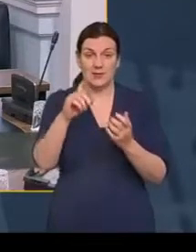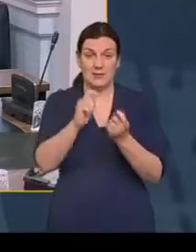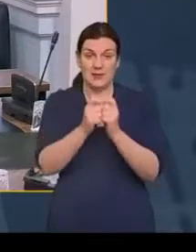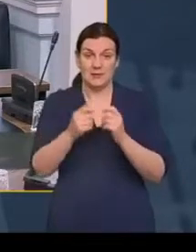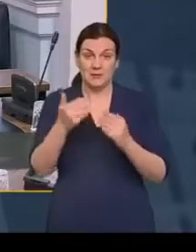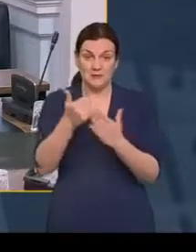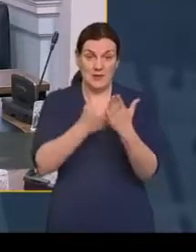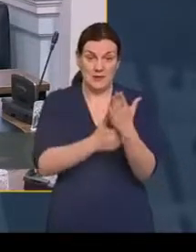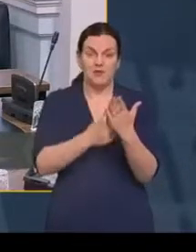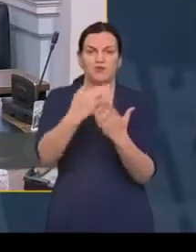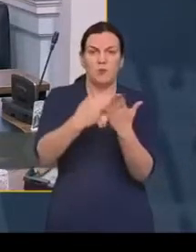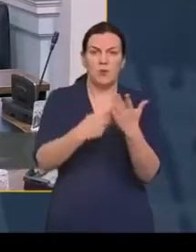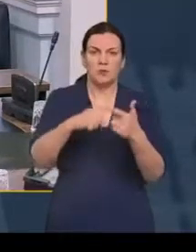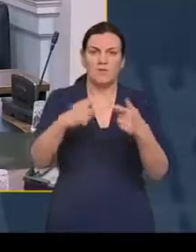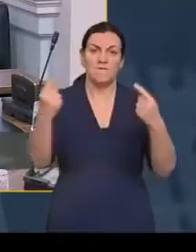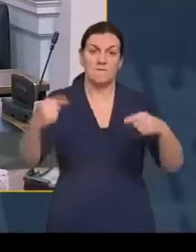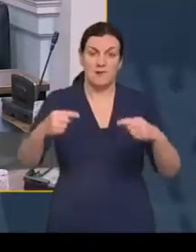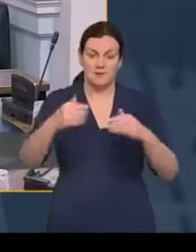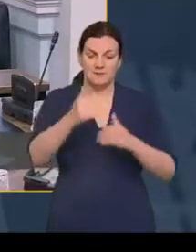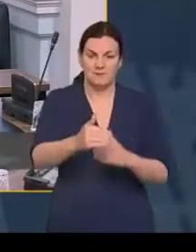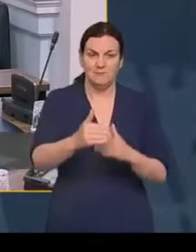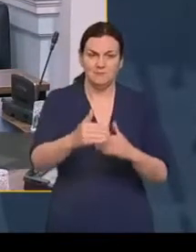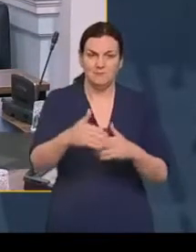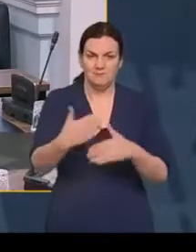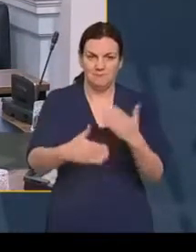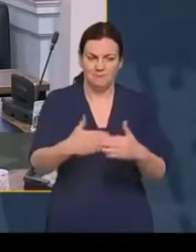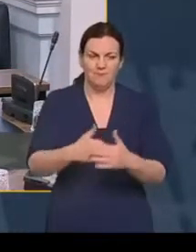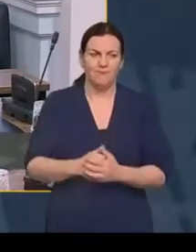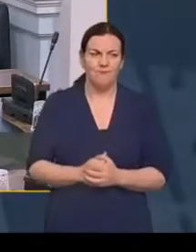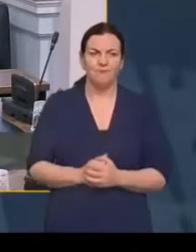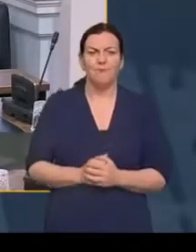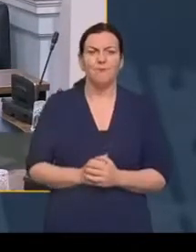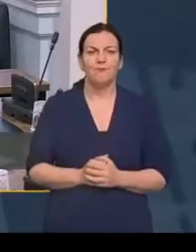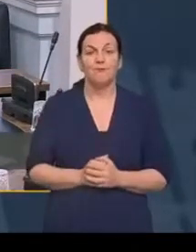by the Dáil, report and final stages.